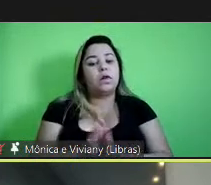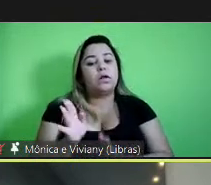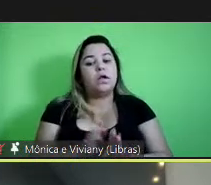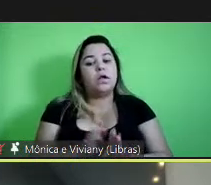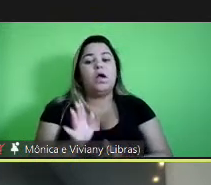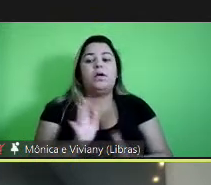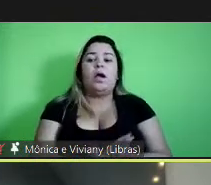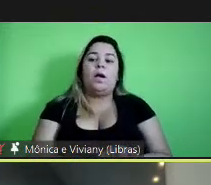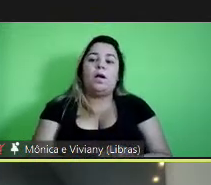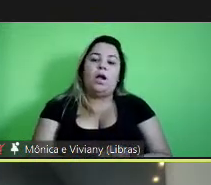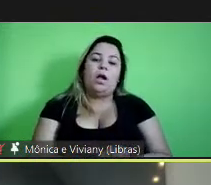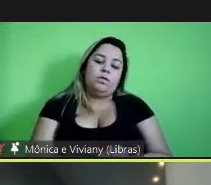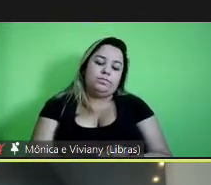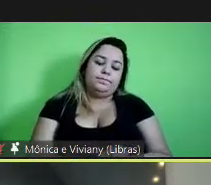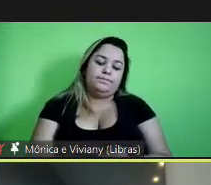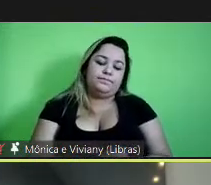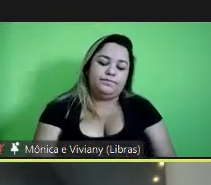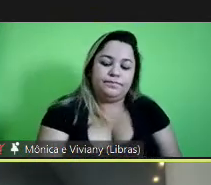nutritionists,